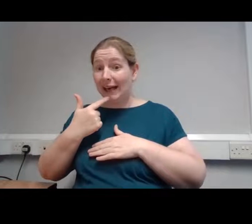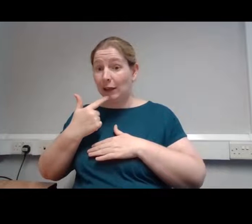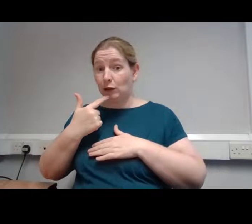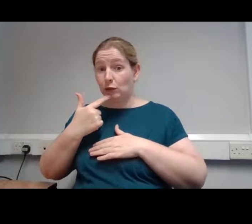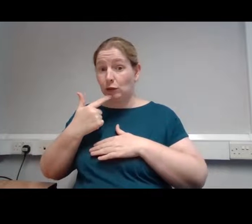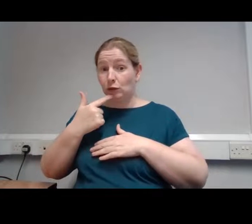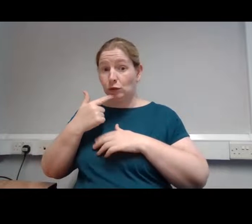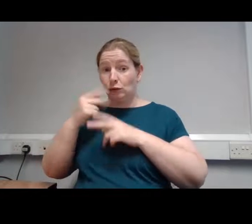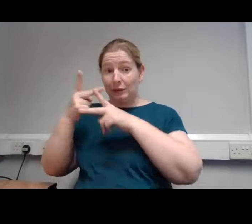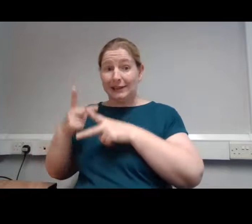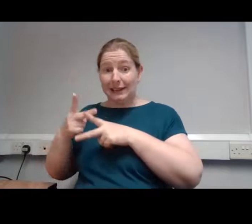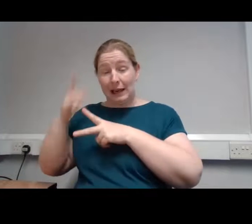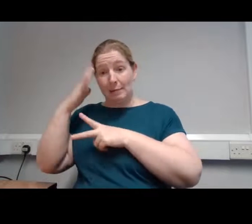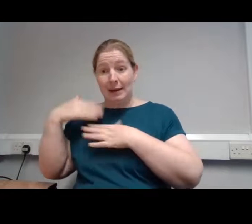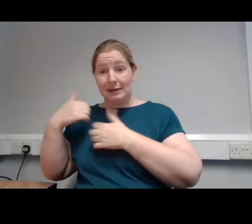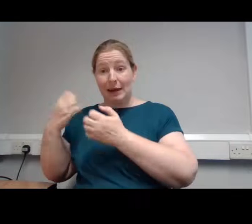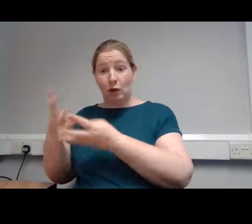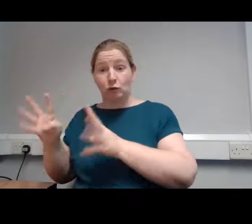trust?